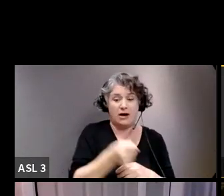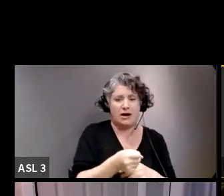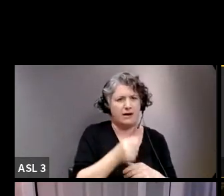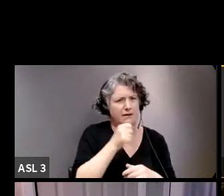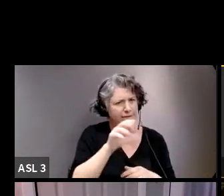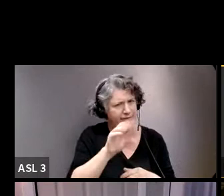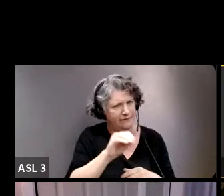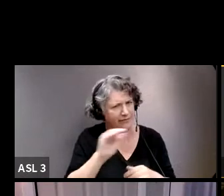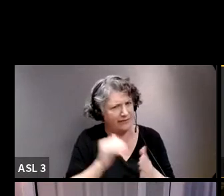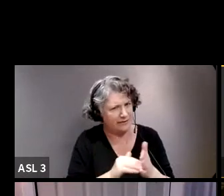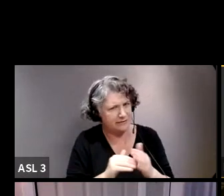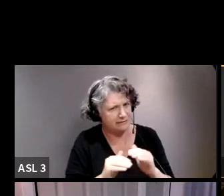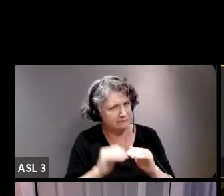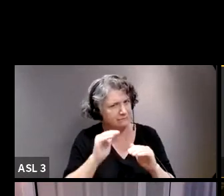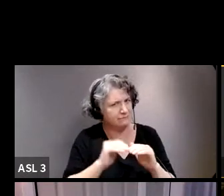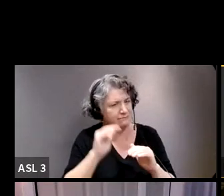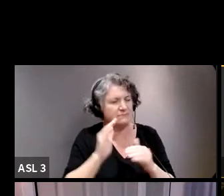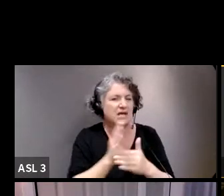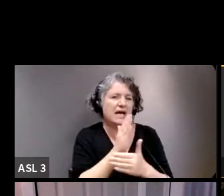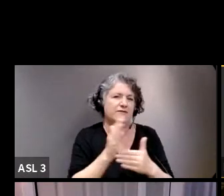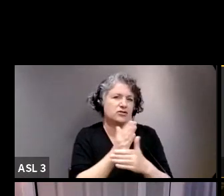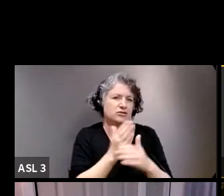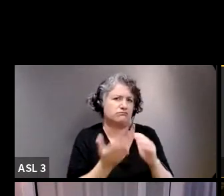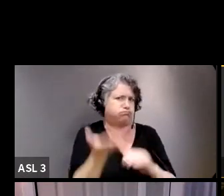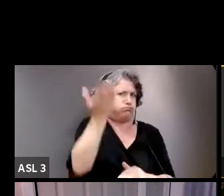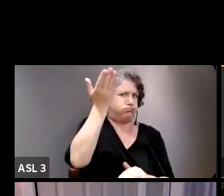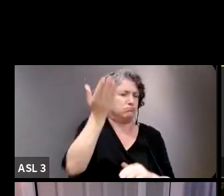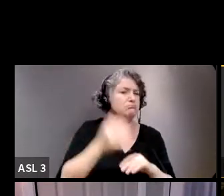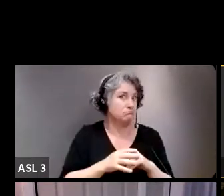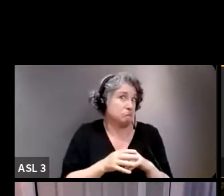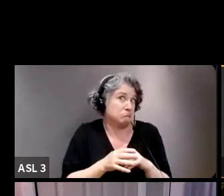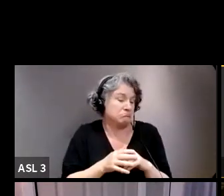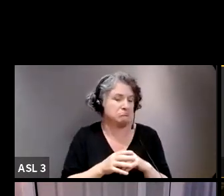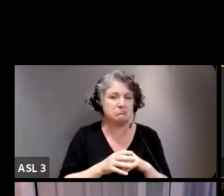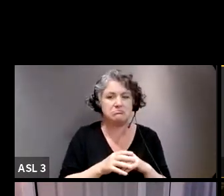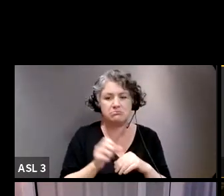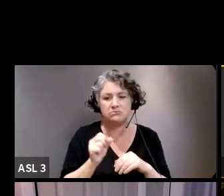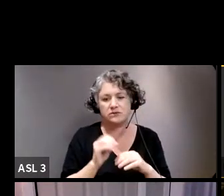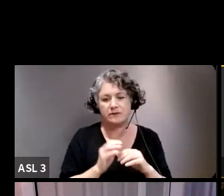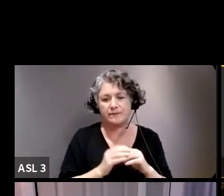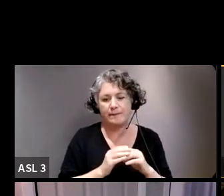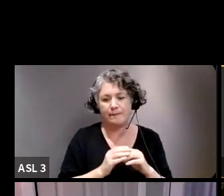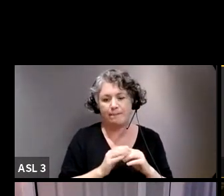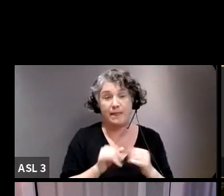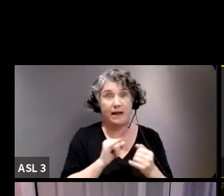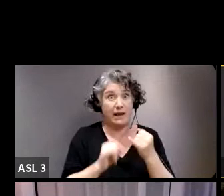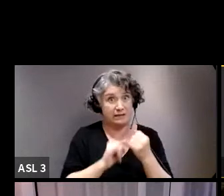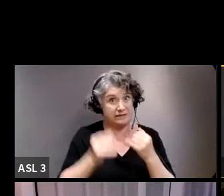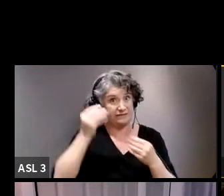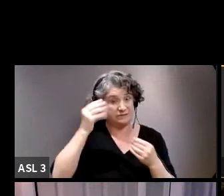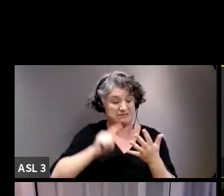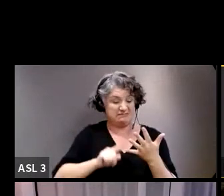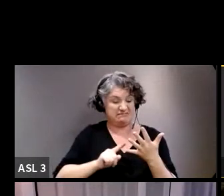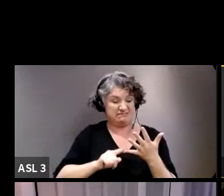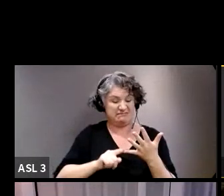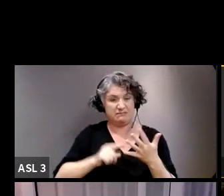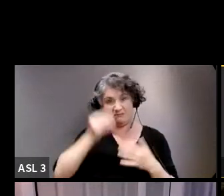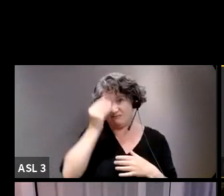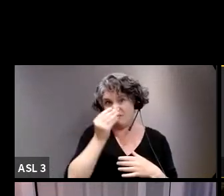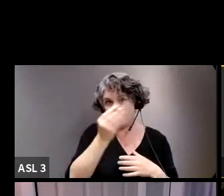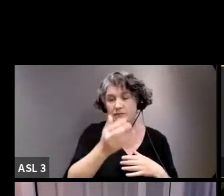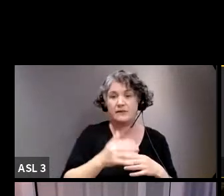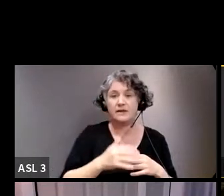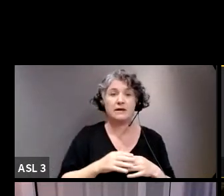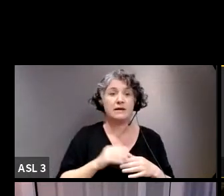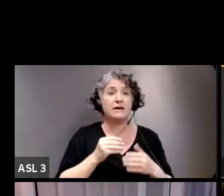than that but your average salary your average ft would be much higher um the last piece of information i just want to share with you is how much this